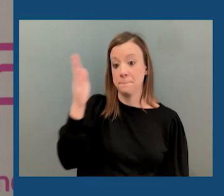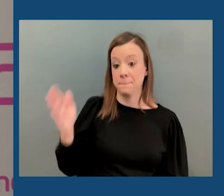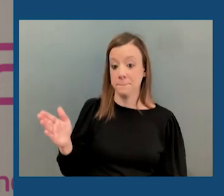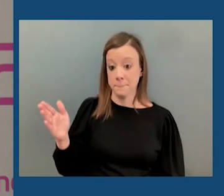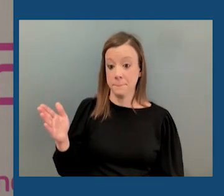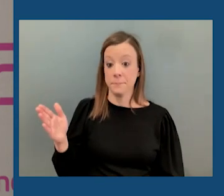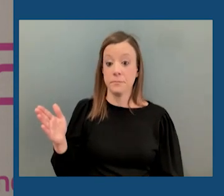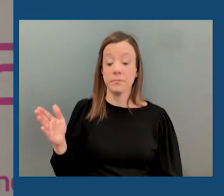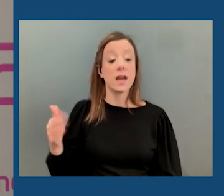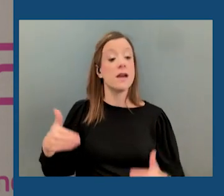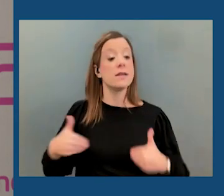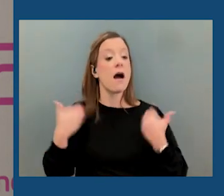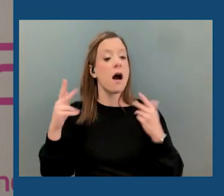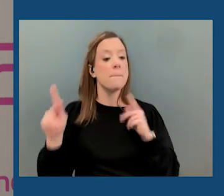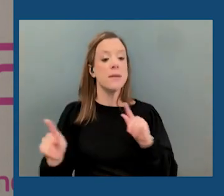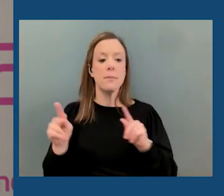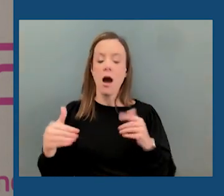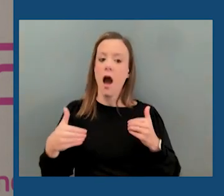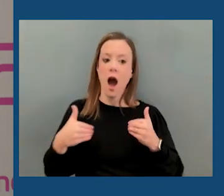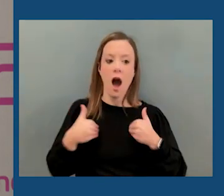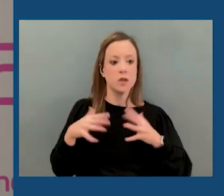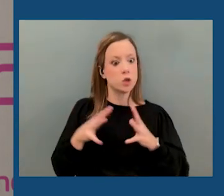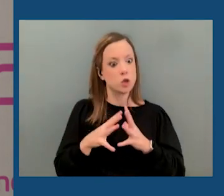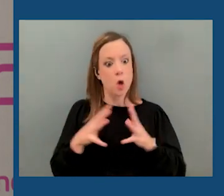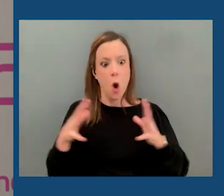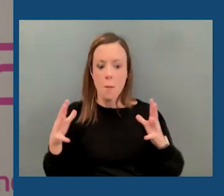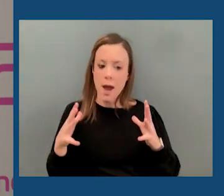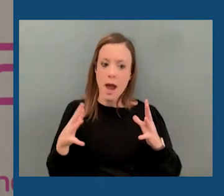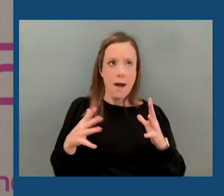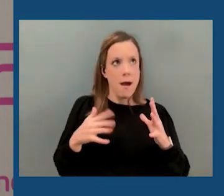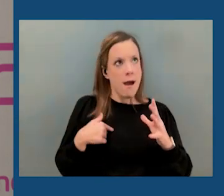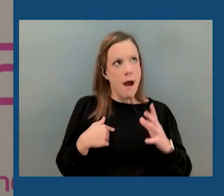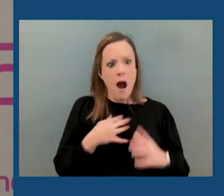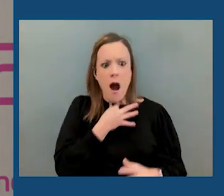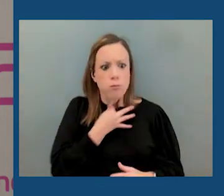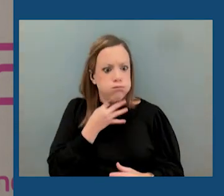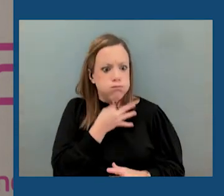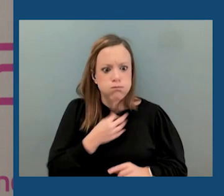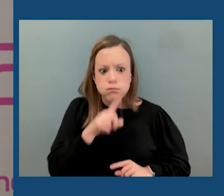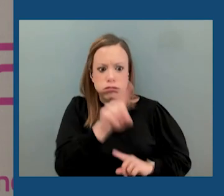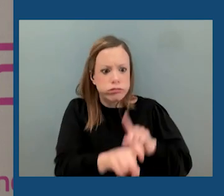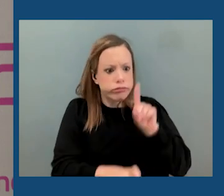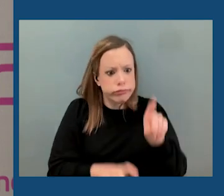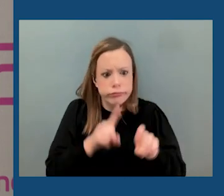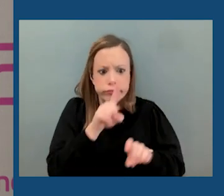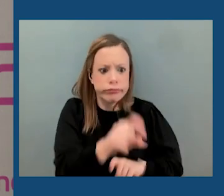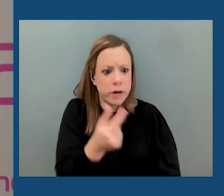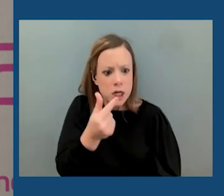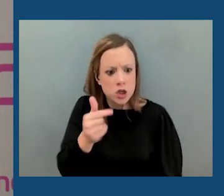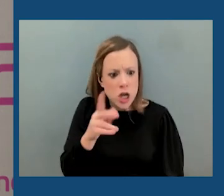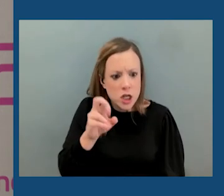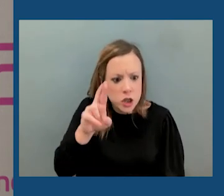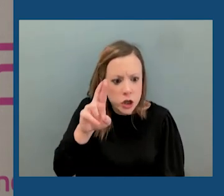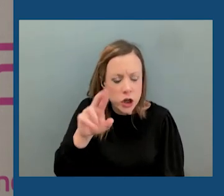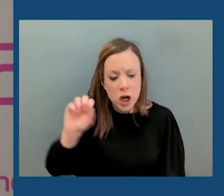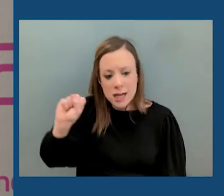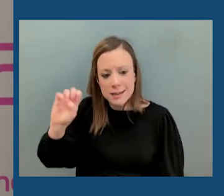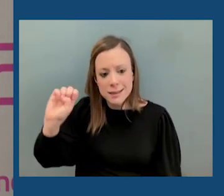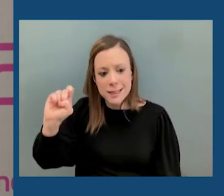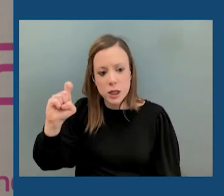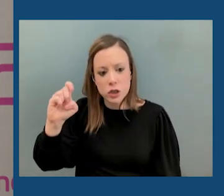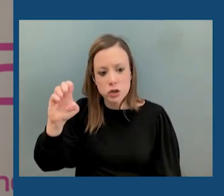Young people have so many thoughtful questions about their gender and sexuality and very few places that they can safely ask